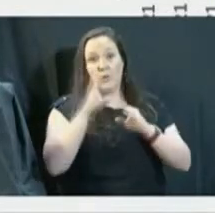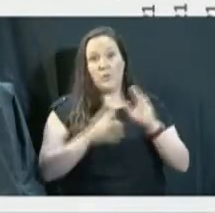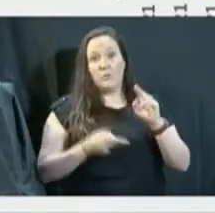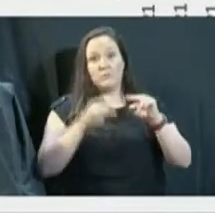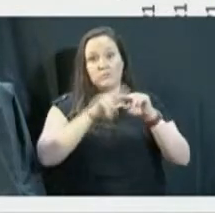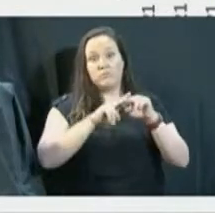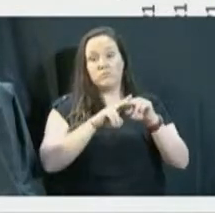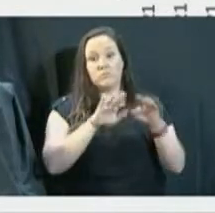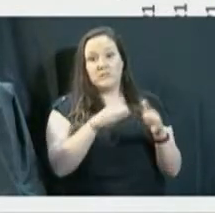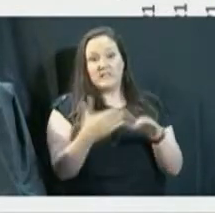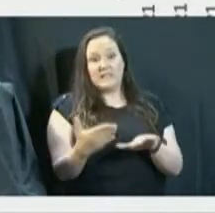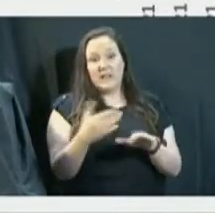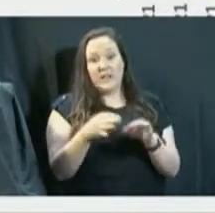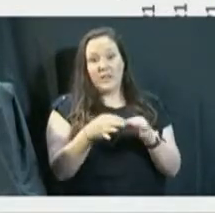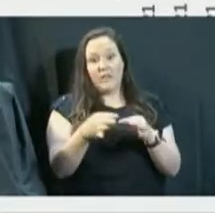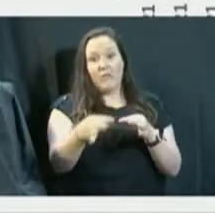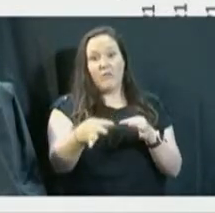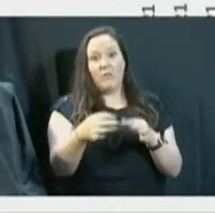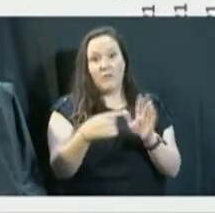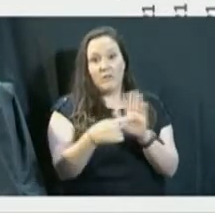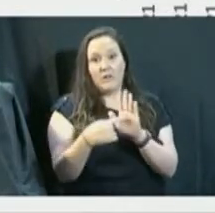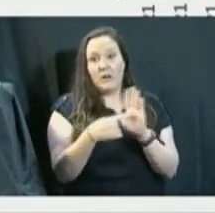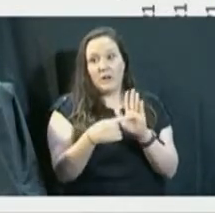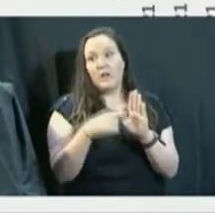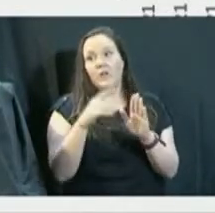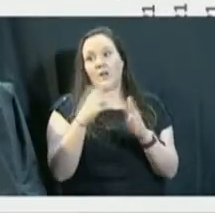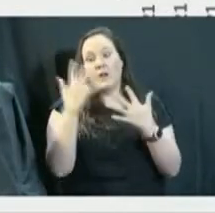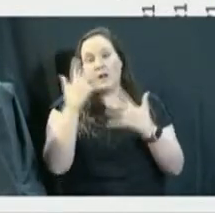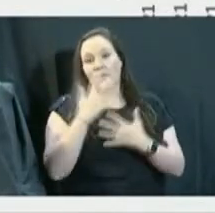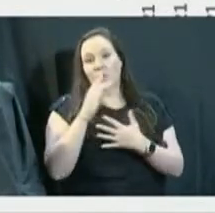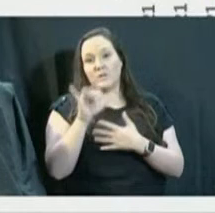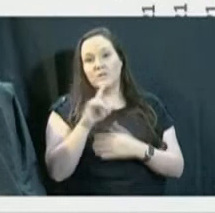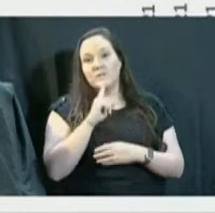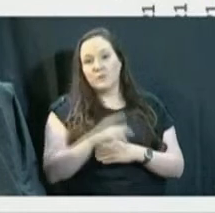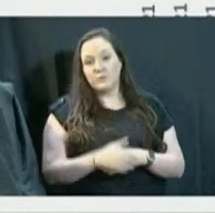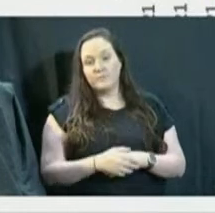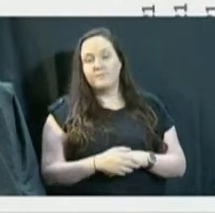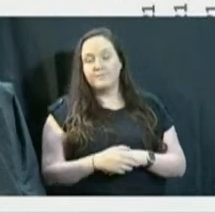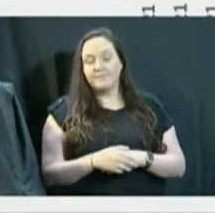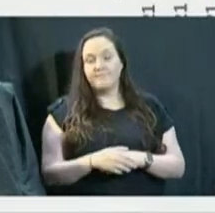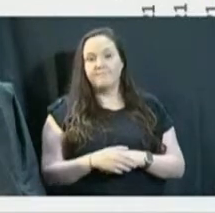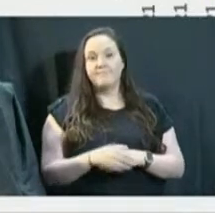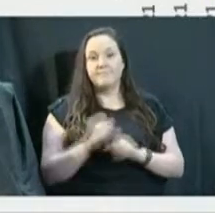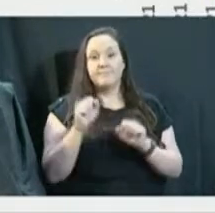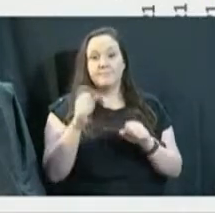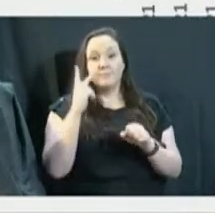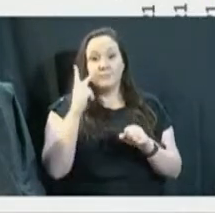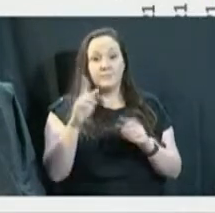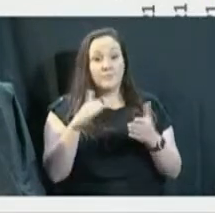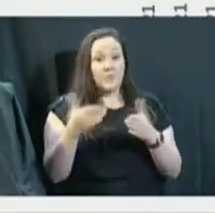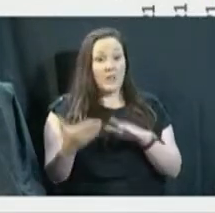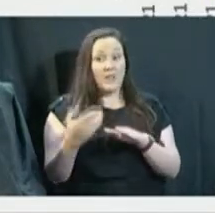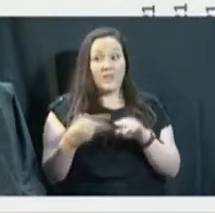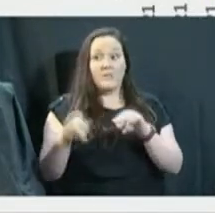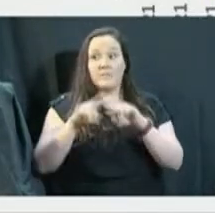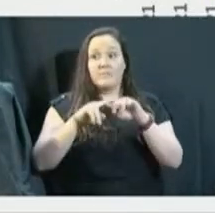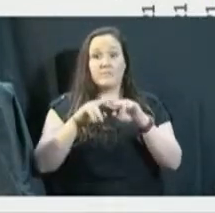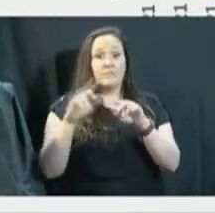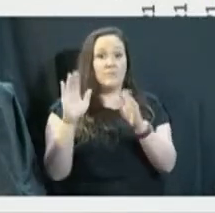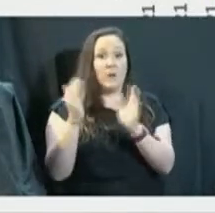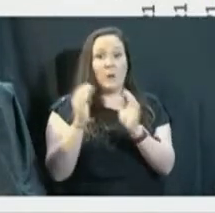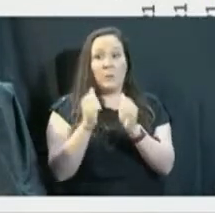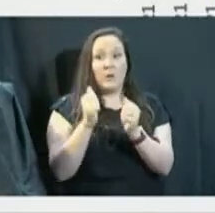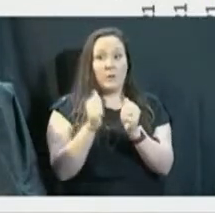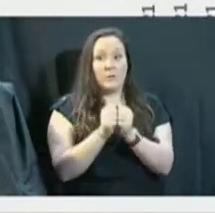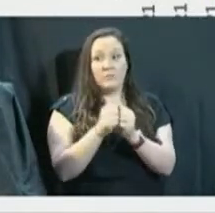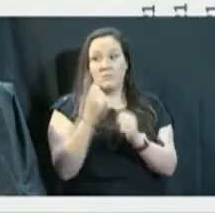often a lagging indicator. And unfortunately, that has turned out to be the case. You can see that deaths have greatly increased from what we were seeing